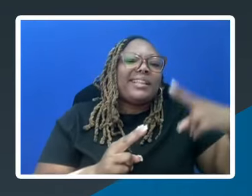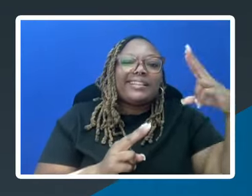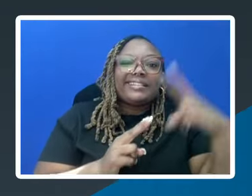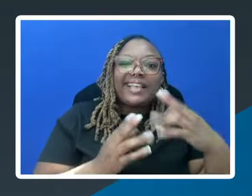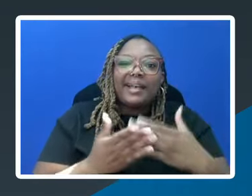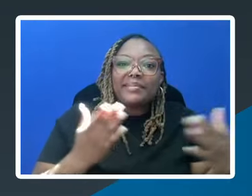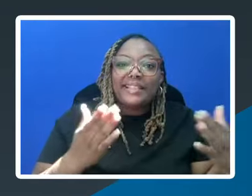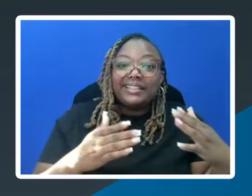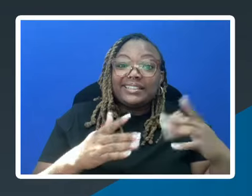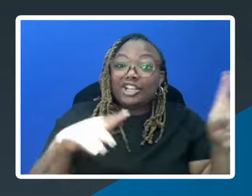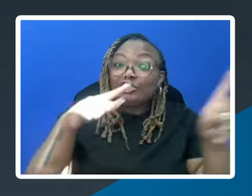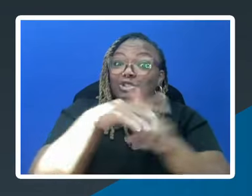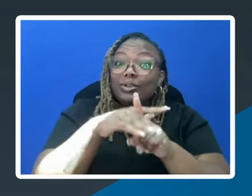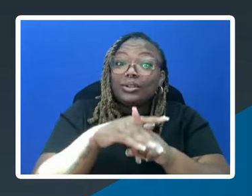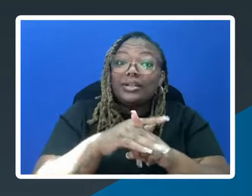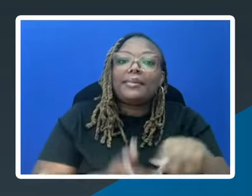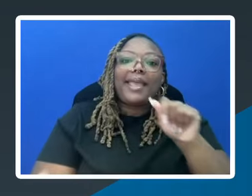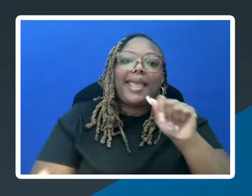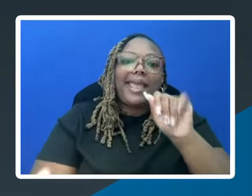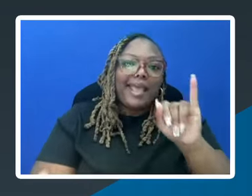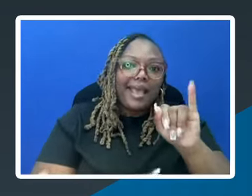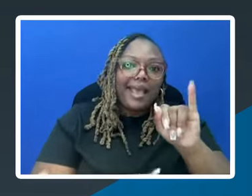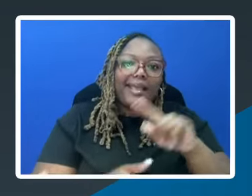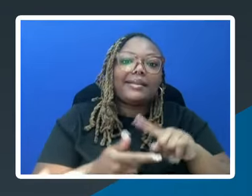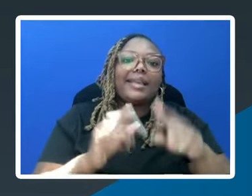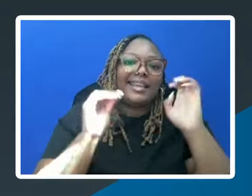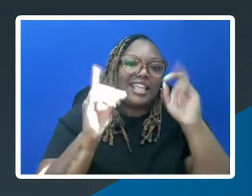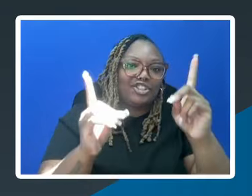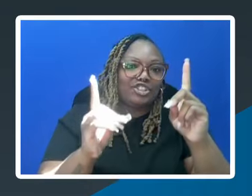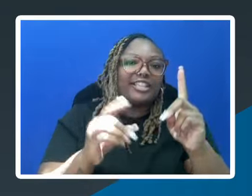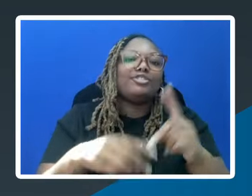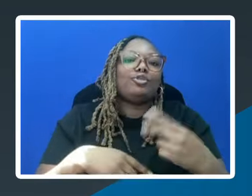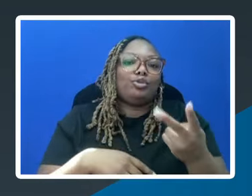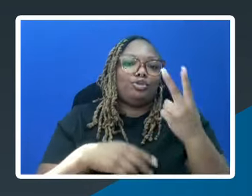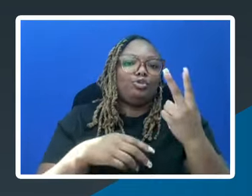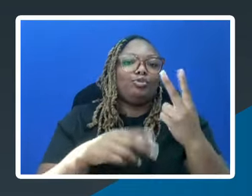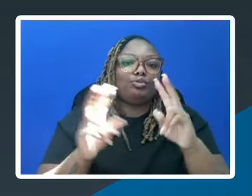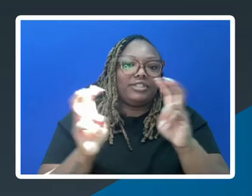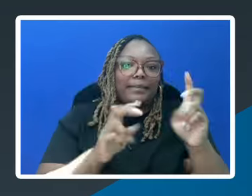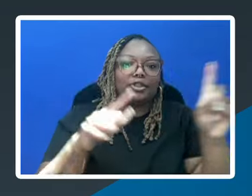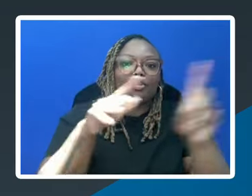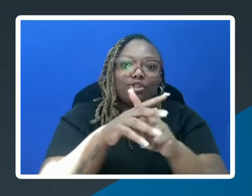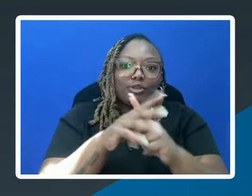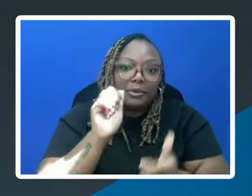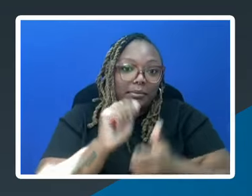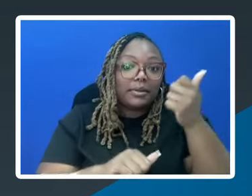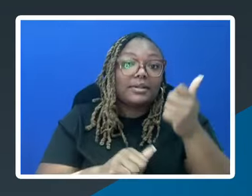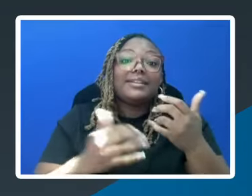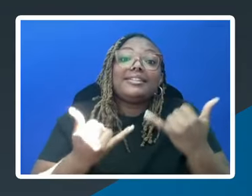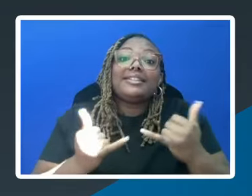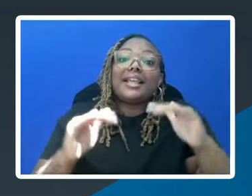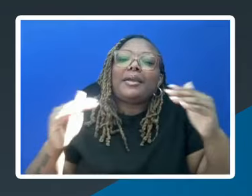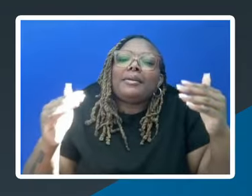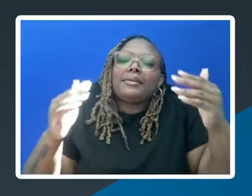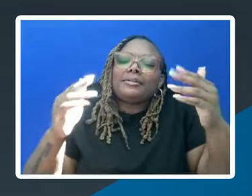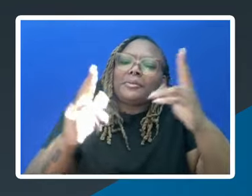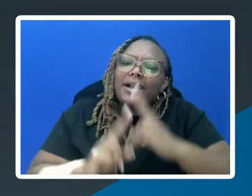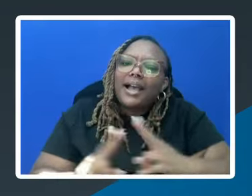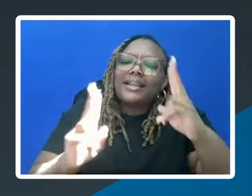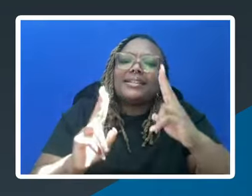was AI in education. So today we are privileged to have with us a visionary leader